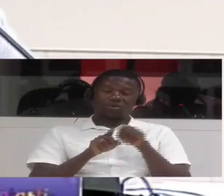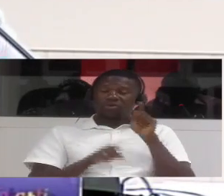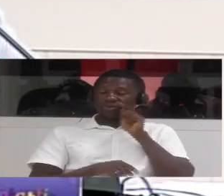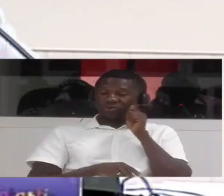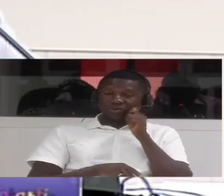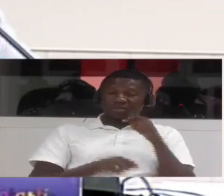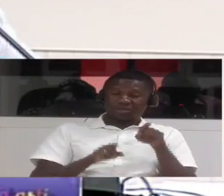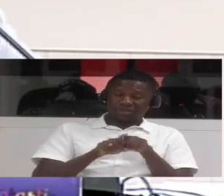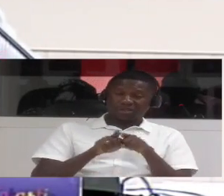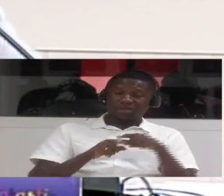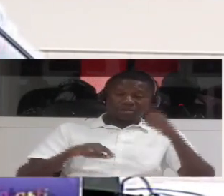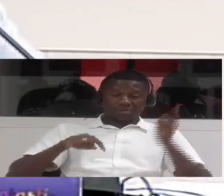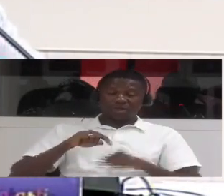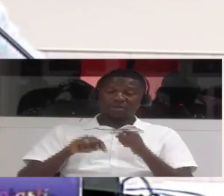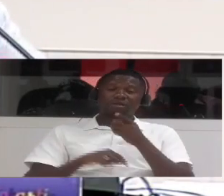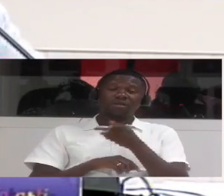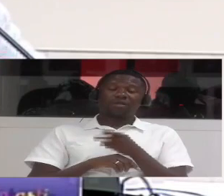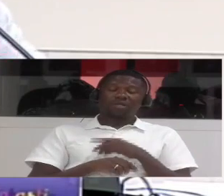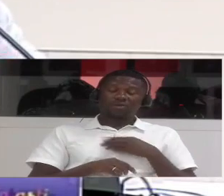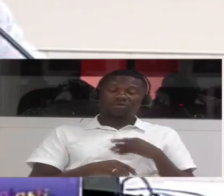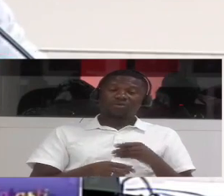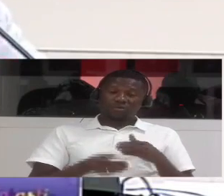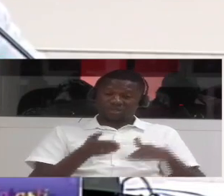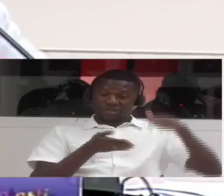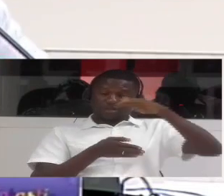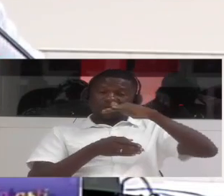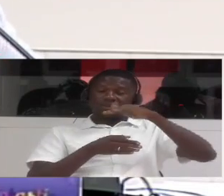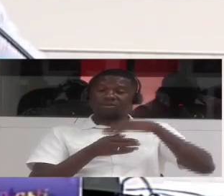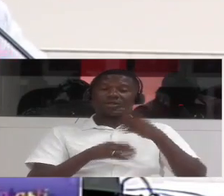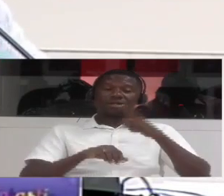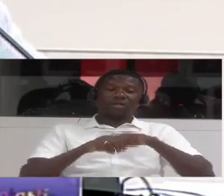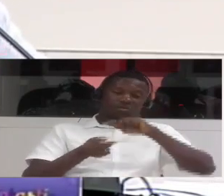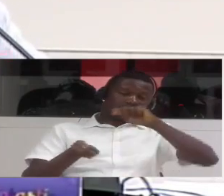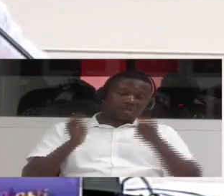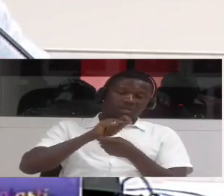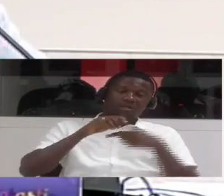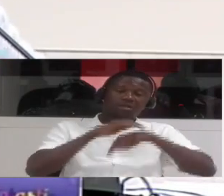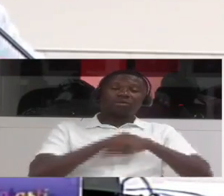penalty. It has also been increased during that amendment in